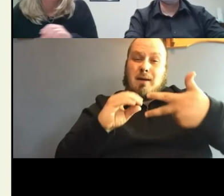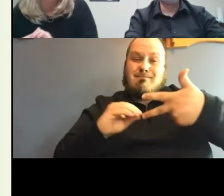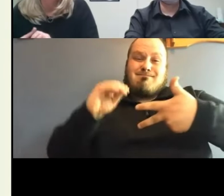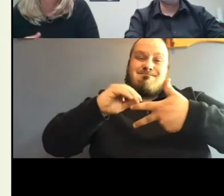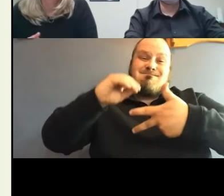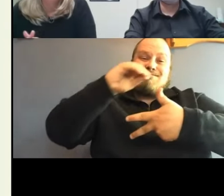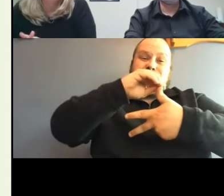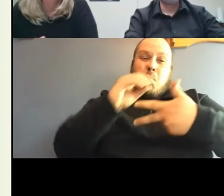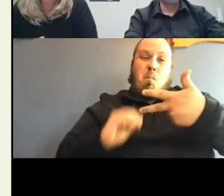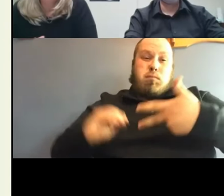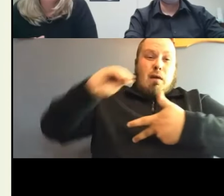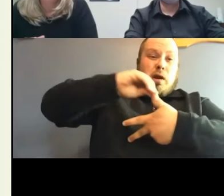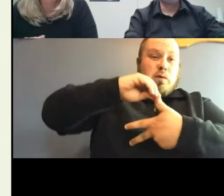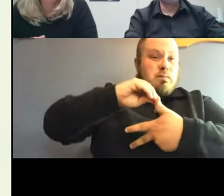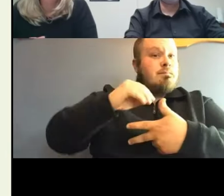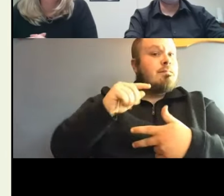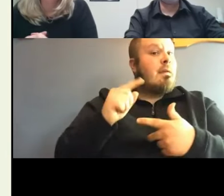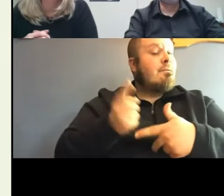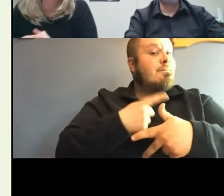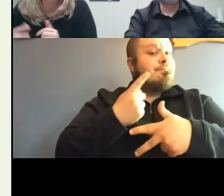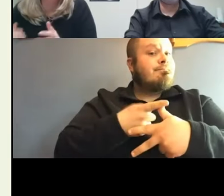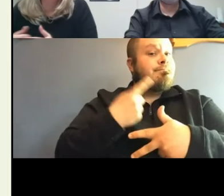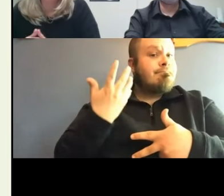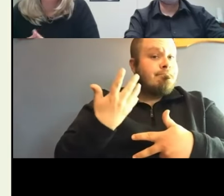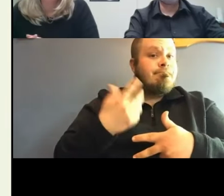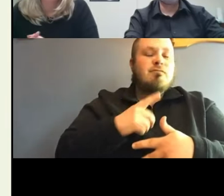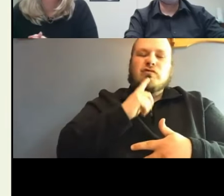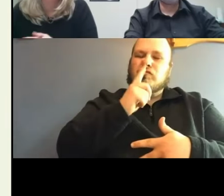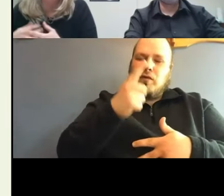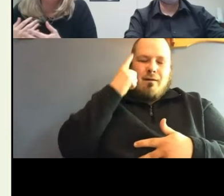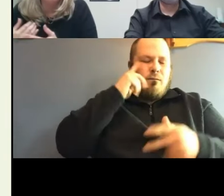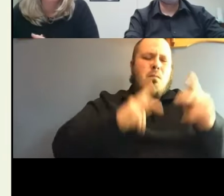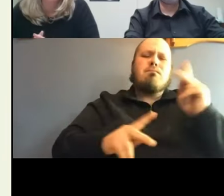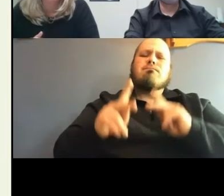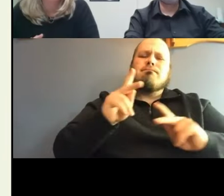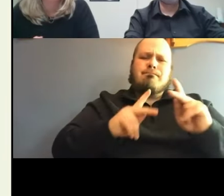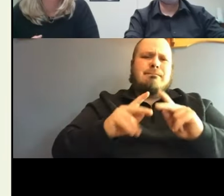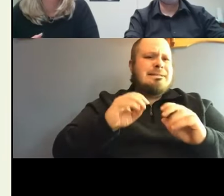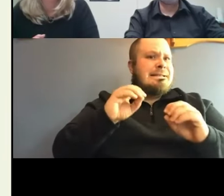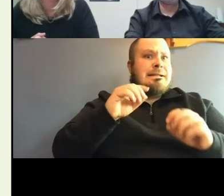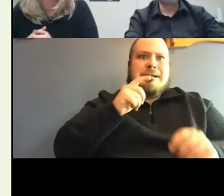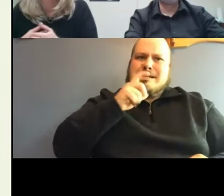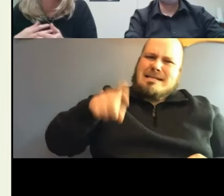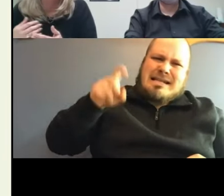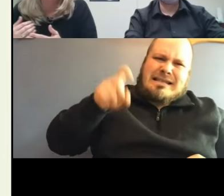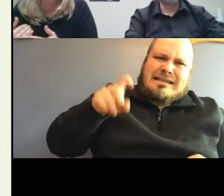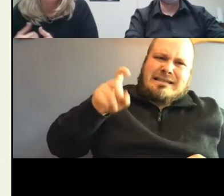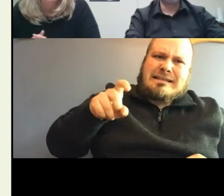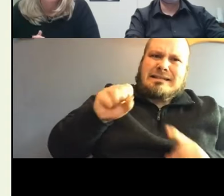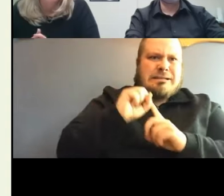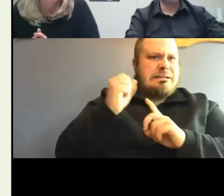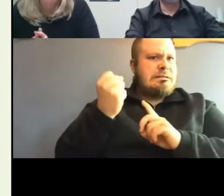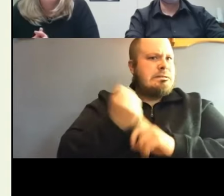list. You have priority 1, and that's really for the people in dire circumstances, major